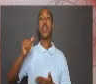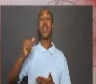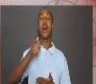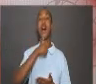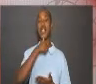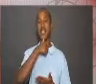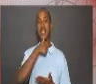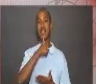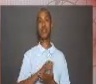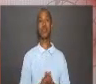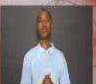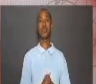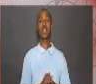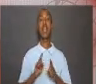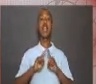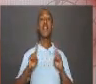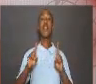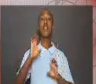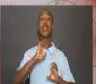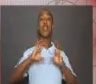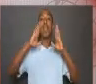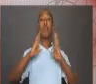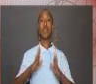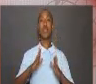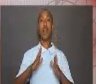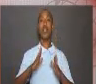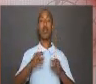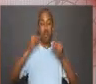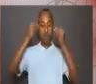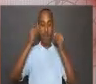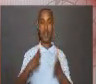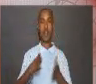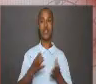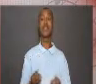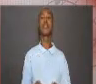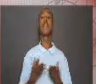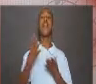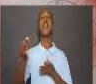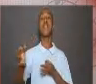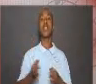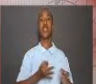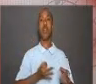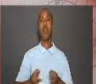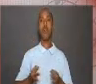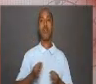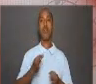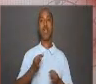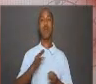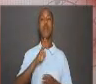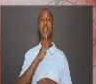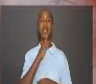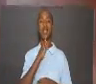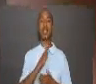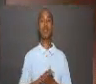acidity. Different chemists have provided us with several different definitions of